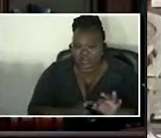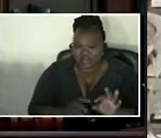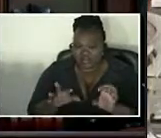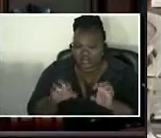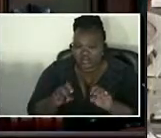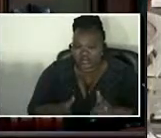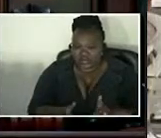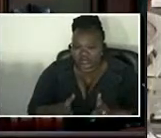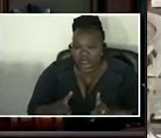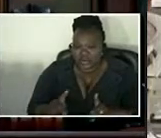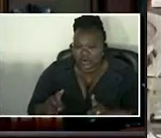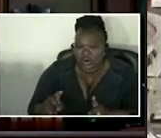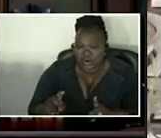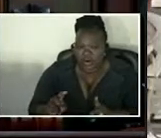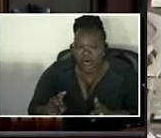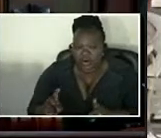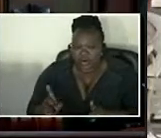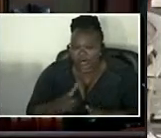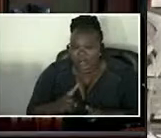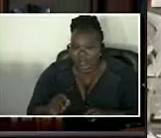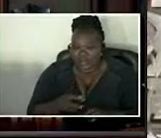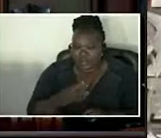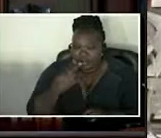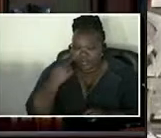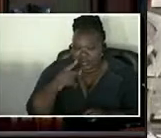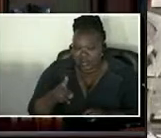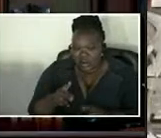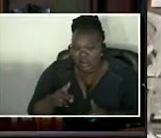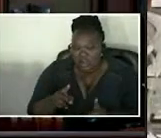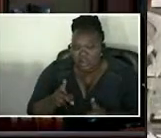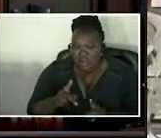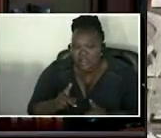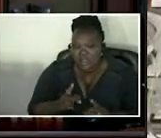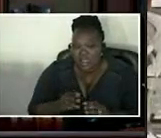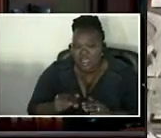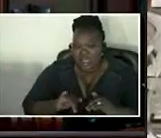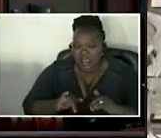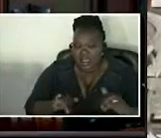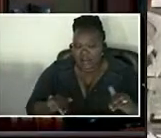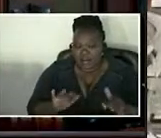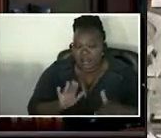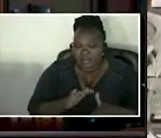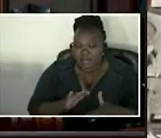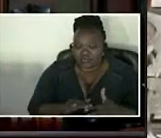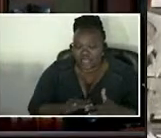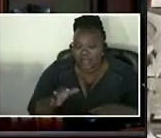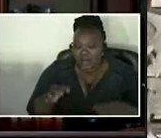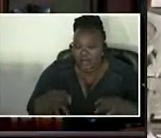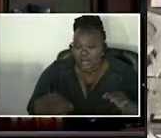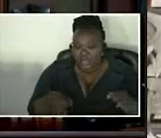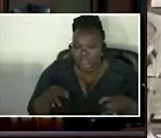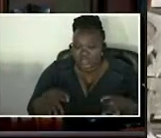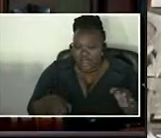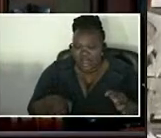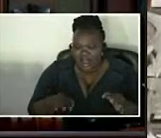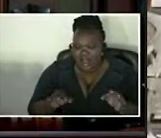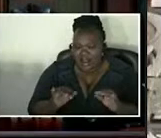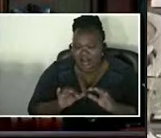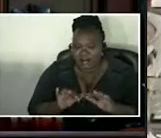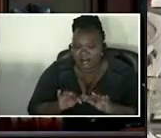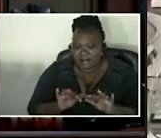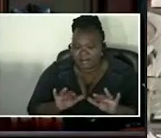position must be reviewed this will close the gap between politicians rhetoric public expectations and the day-to-day